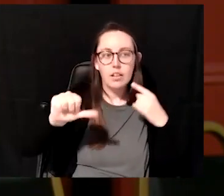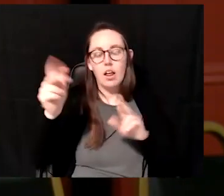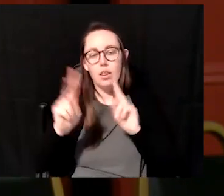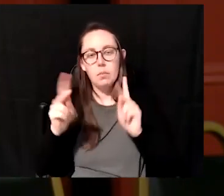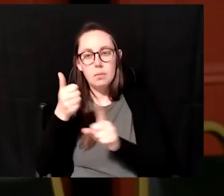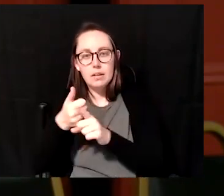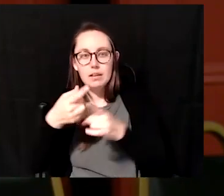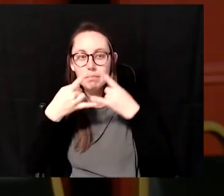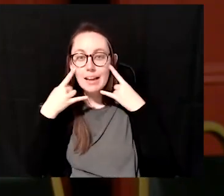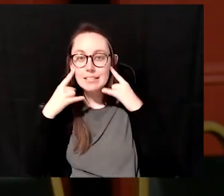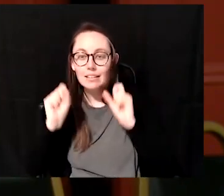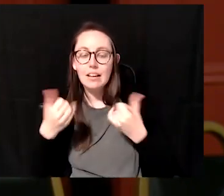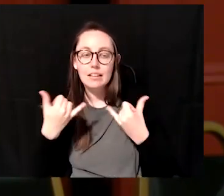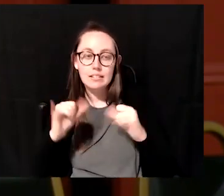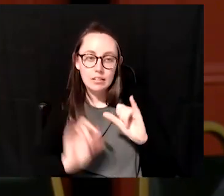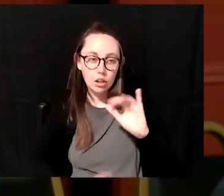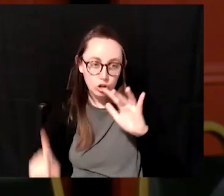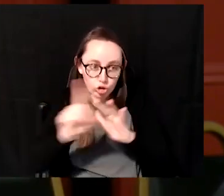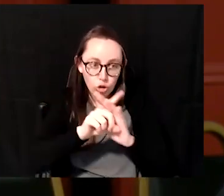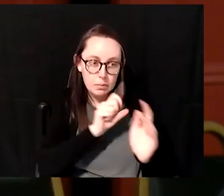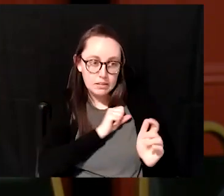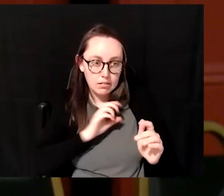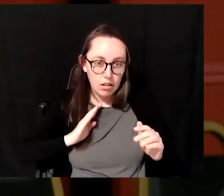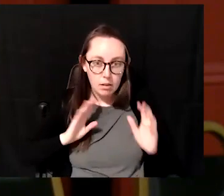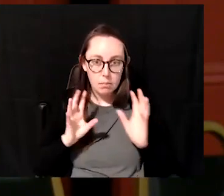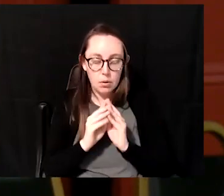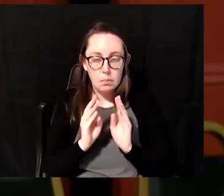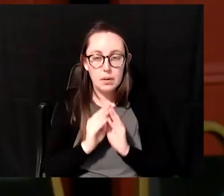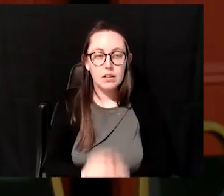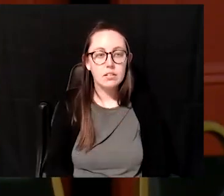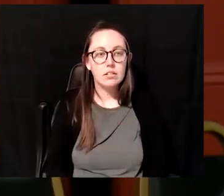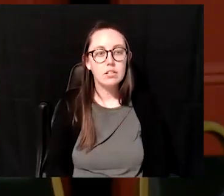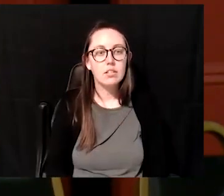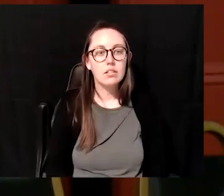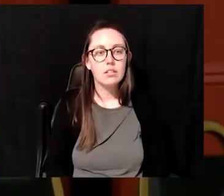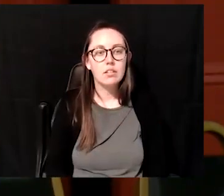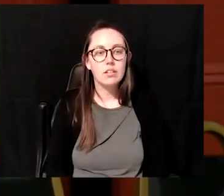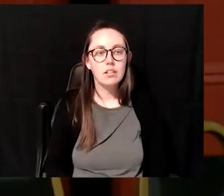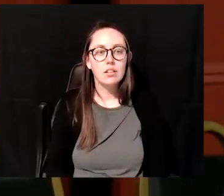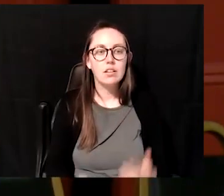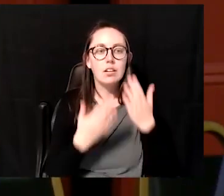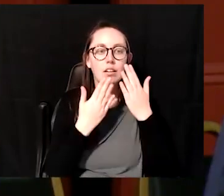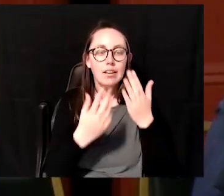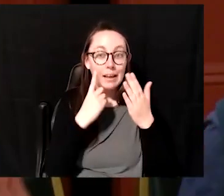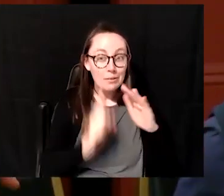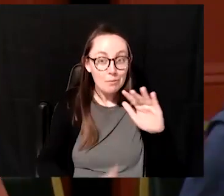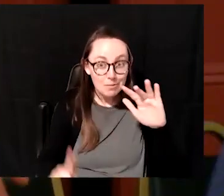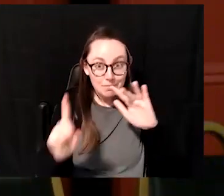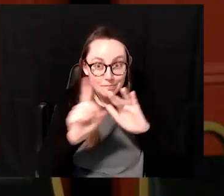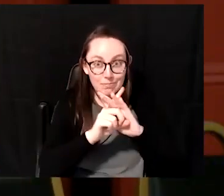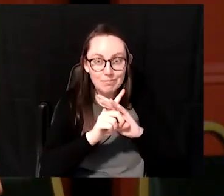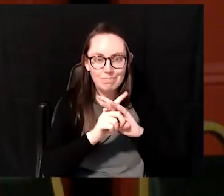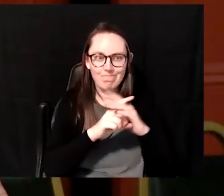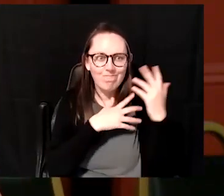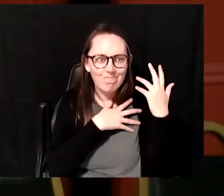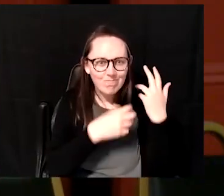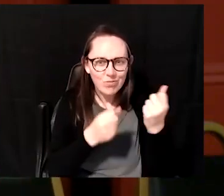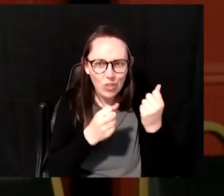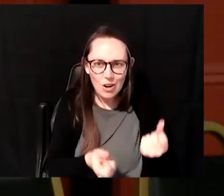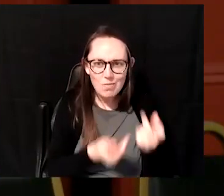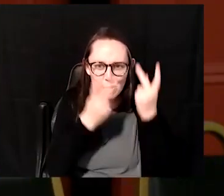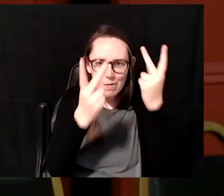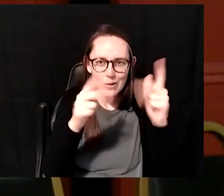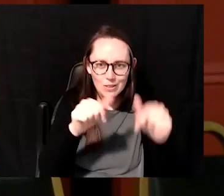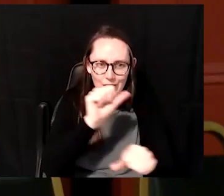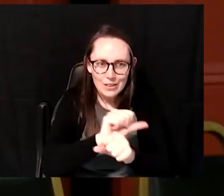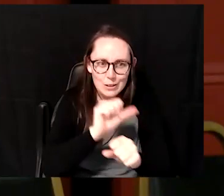to show up to select board meetings um thank you for bringing forward such a bold proposal on this work this is a very